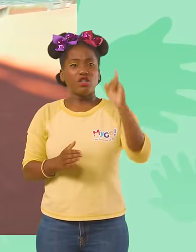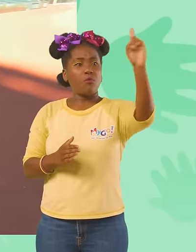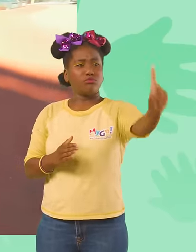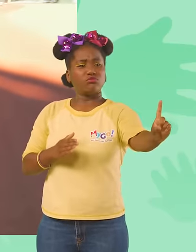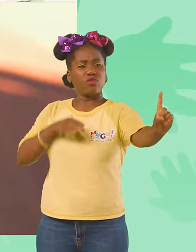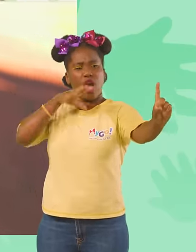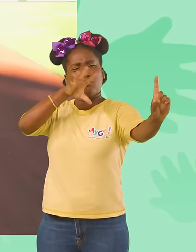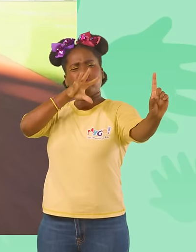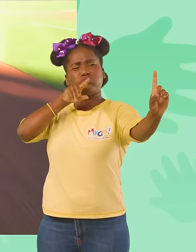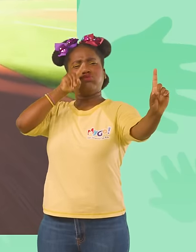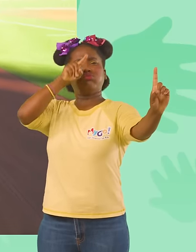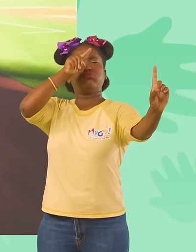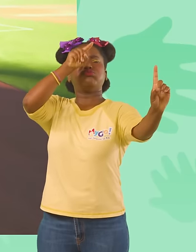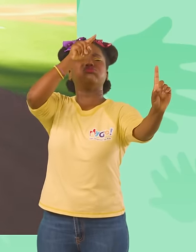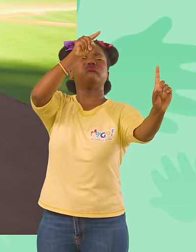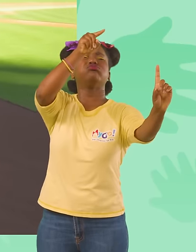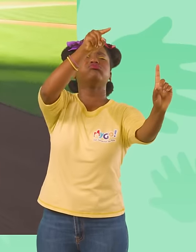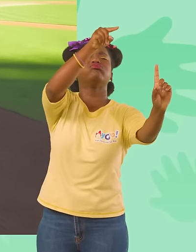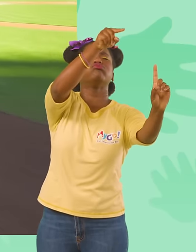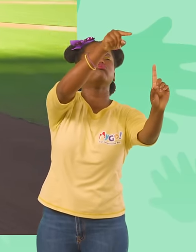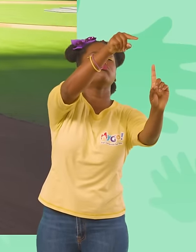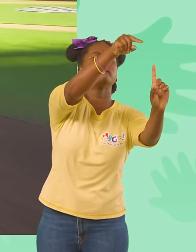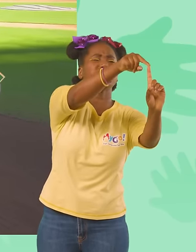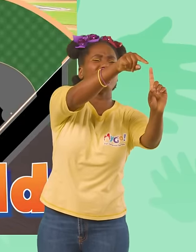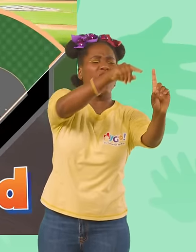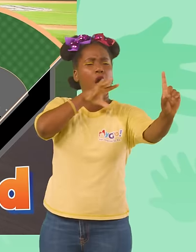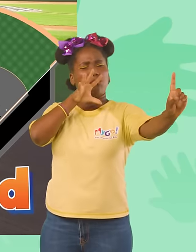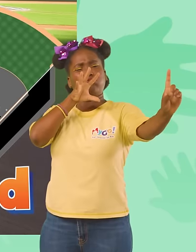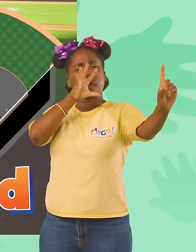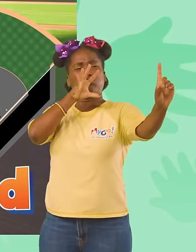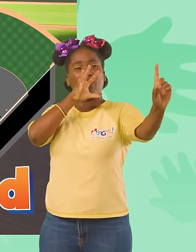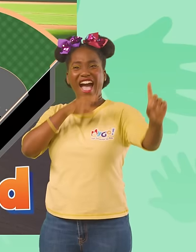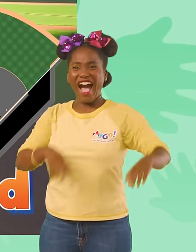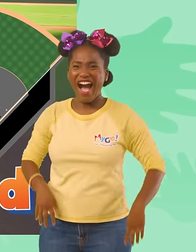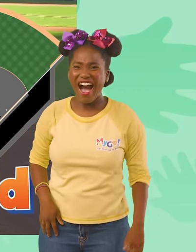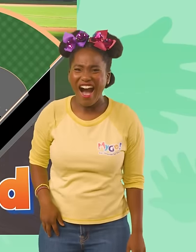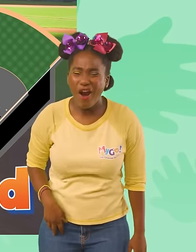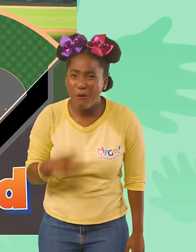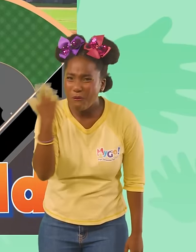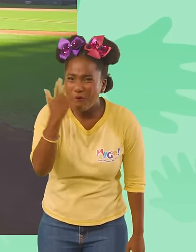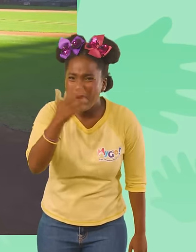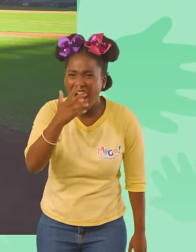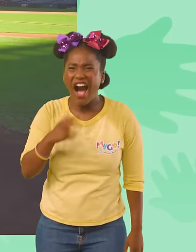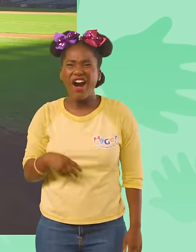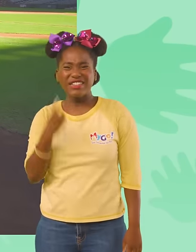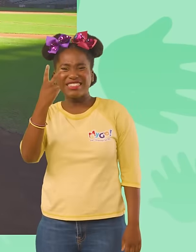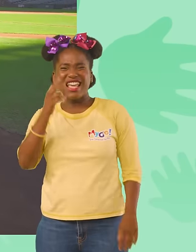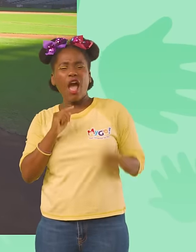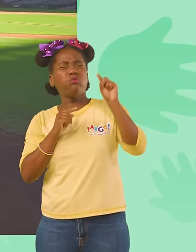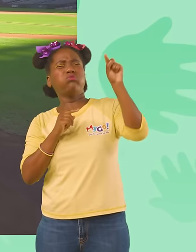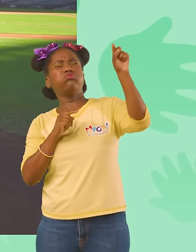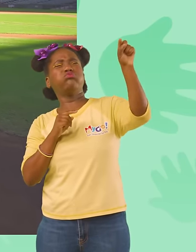away. The players in the outfield. The outfield! Whoa, look how far away it is!